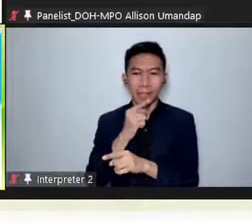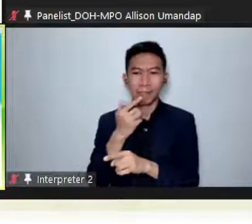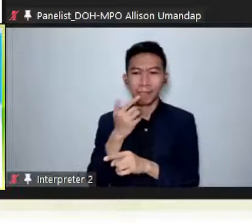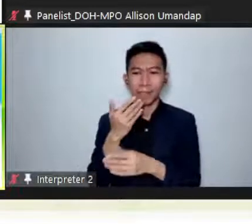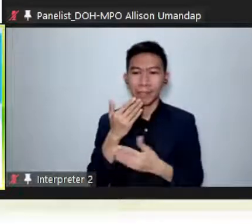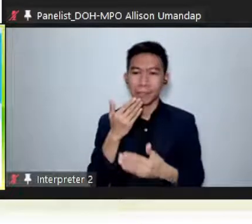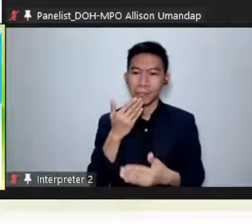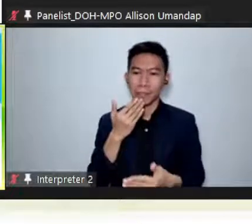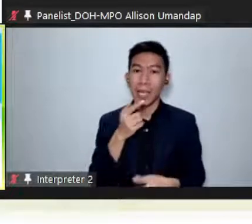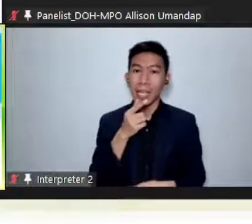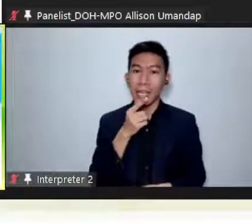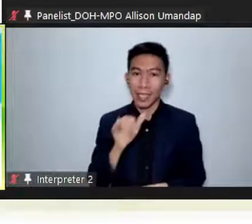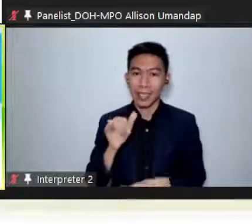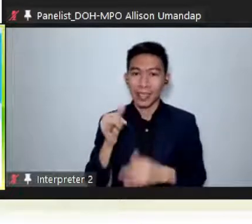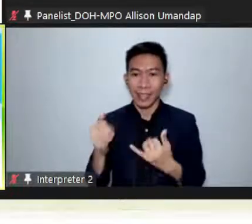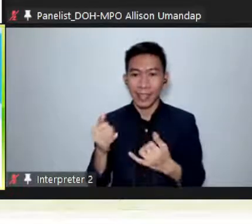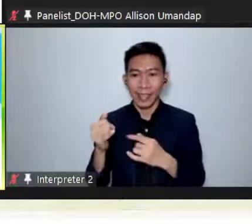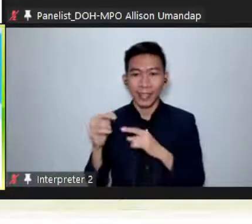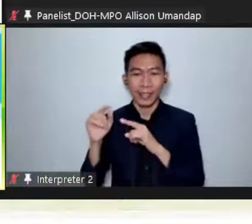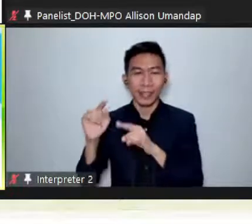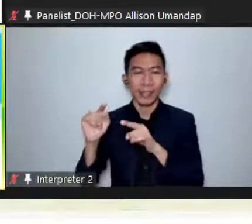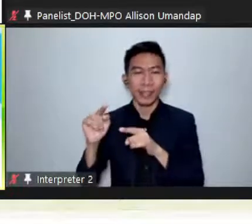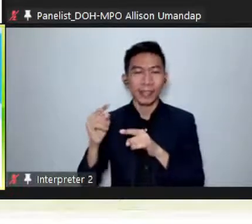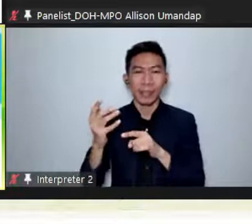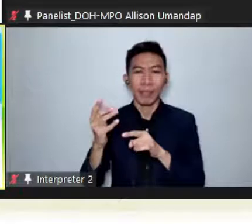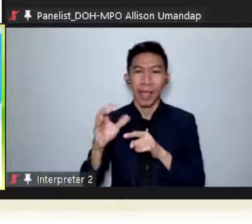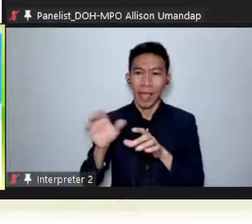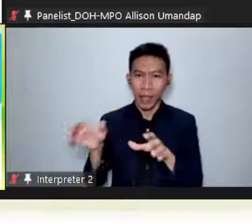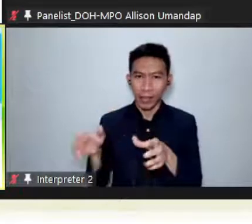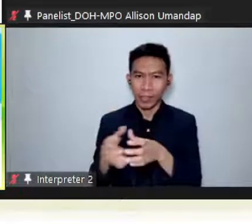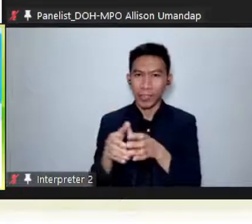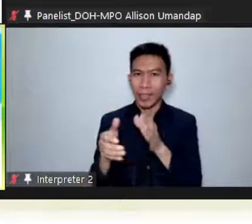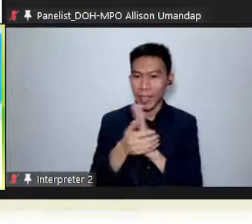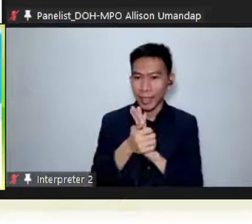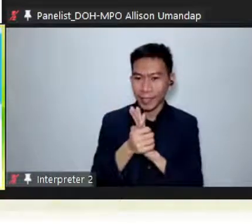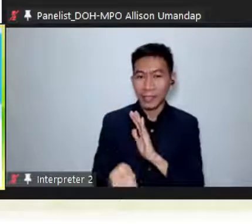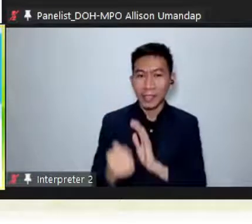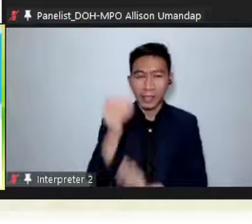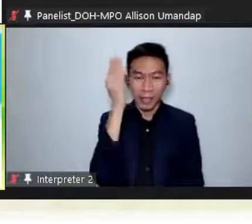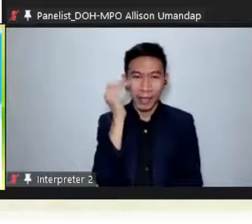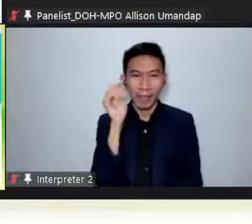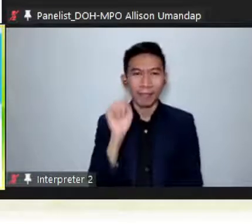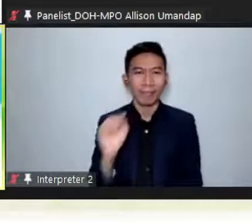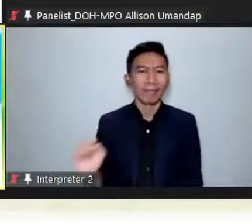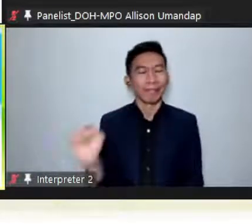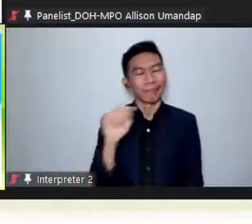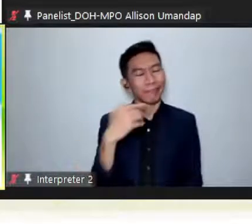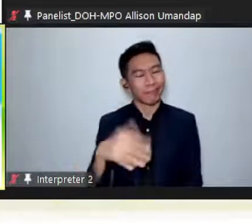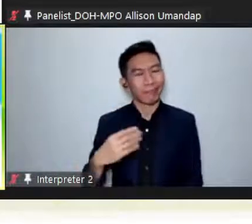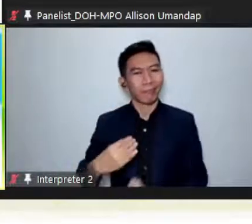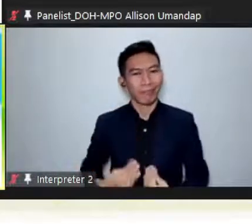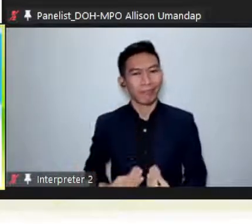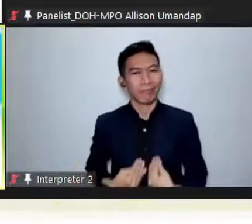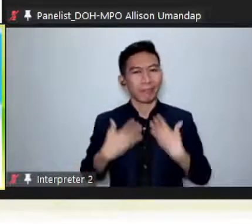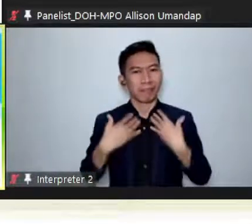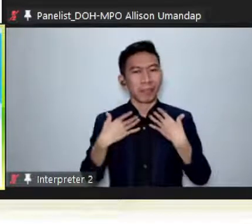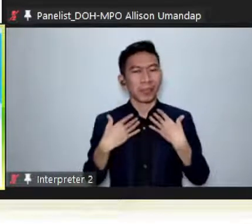our set of Cancer Council experts because they're really pushing us